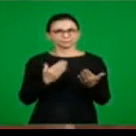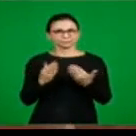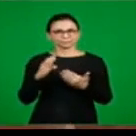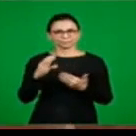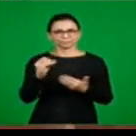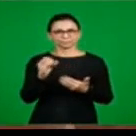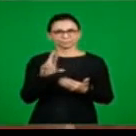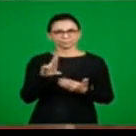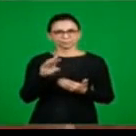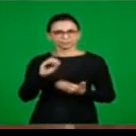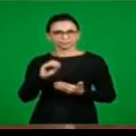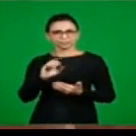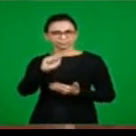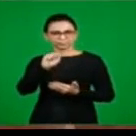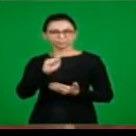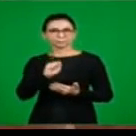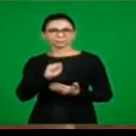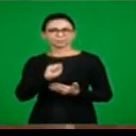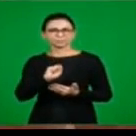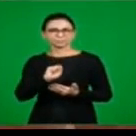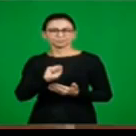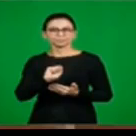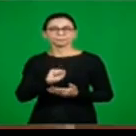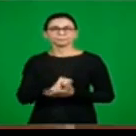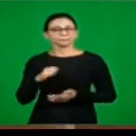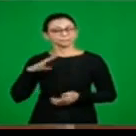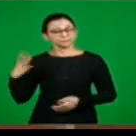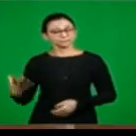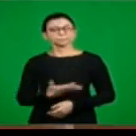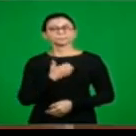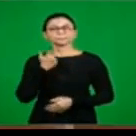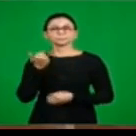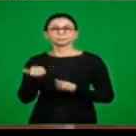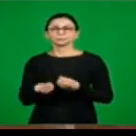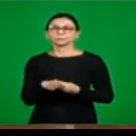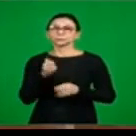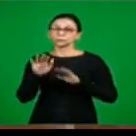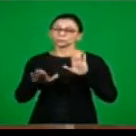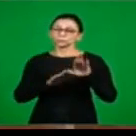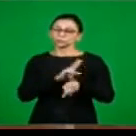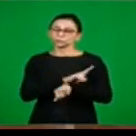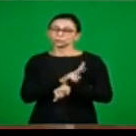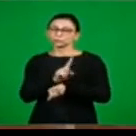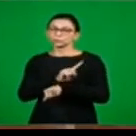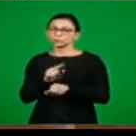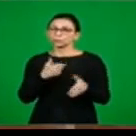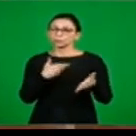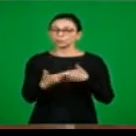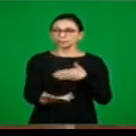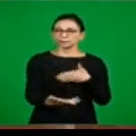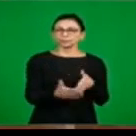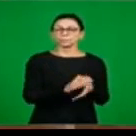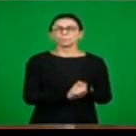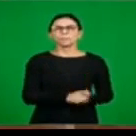that helped us out in formulation of the question to read the text. It's in the book of Psalms.